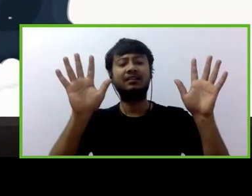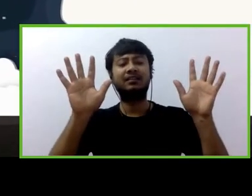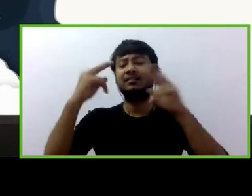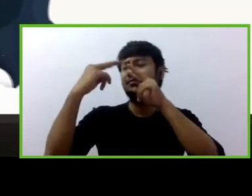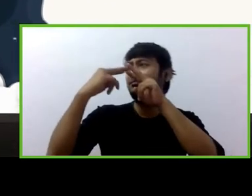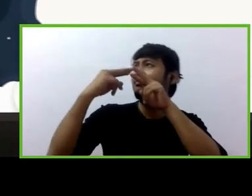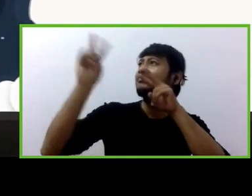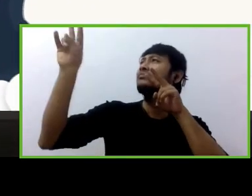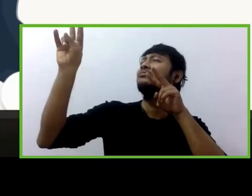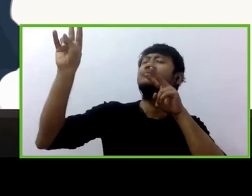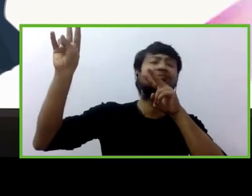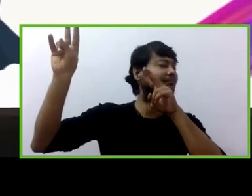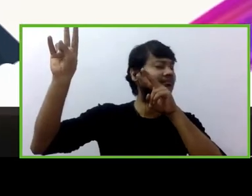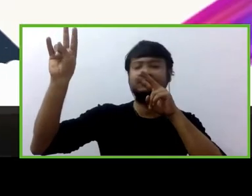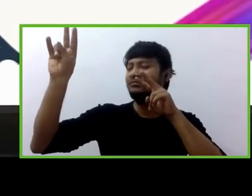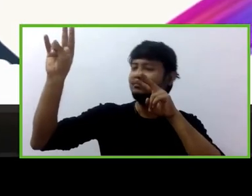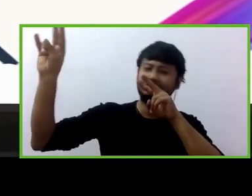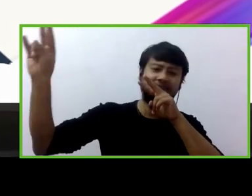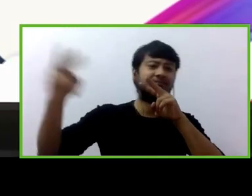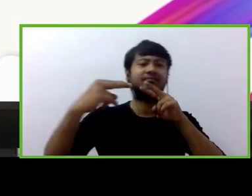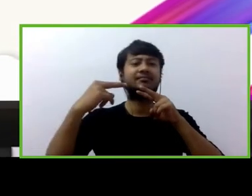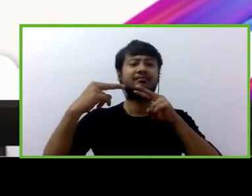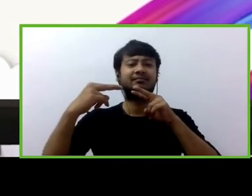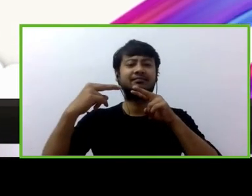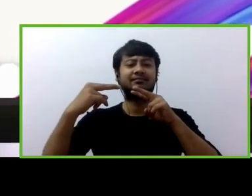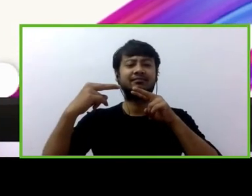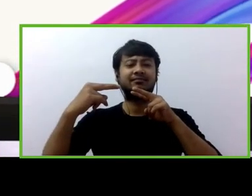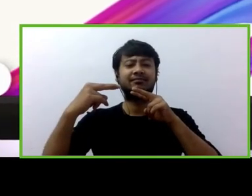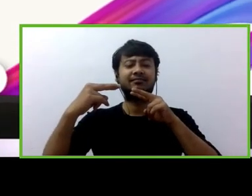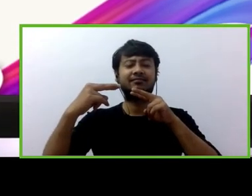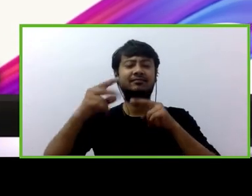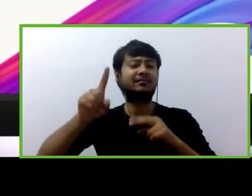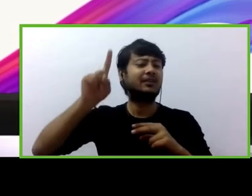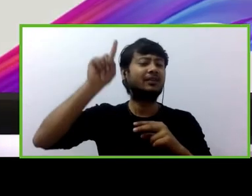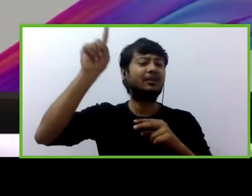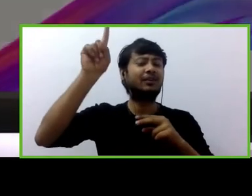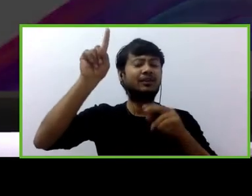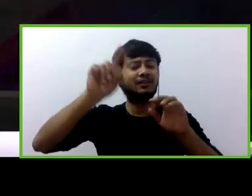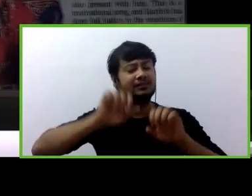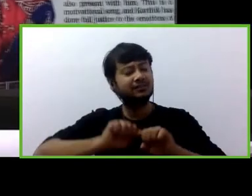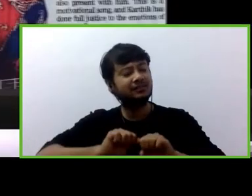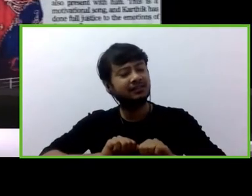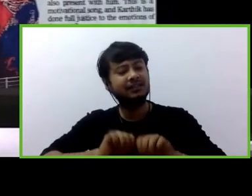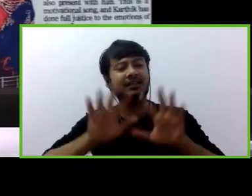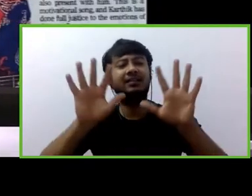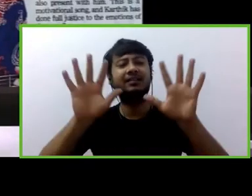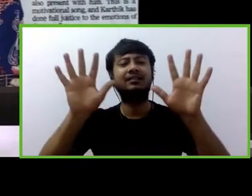Thank you.